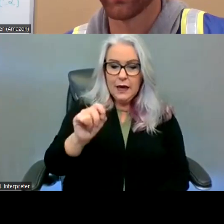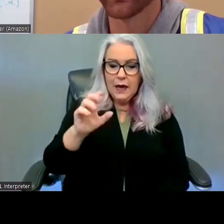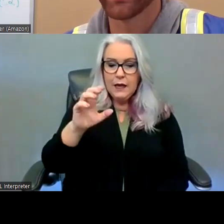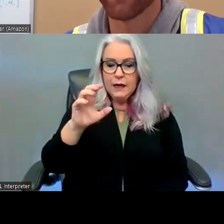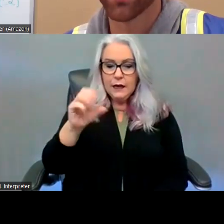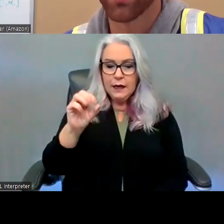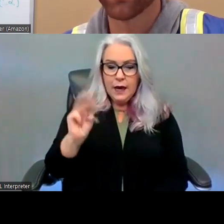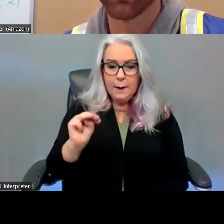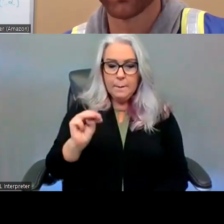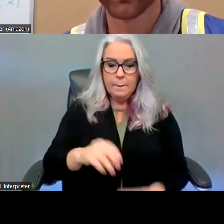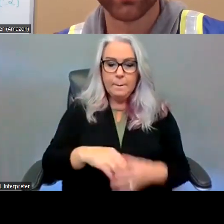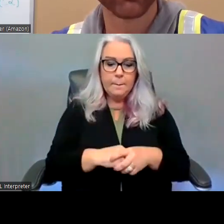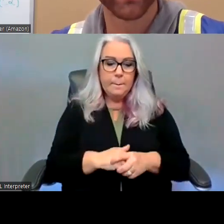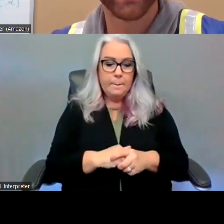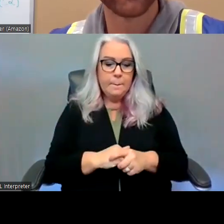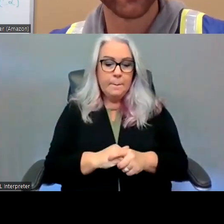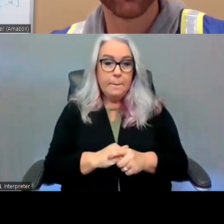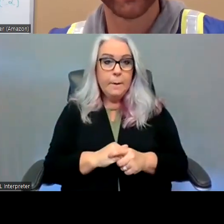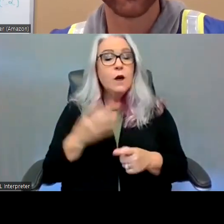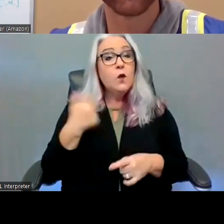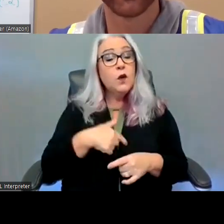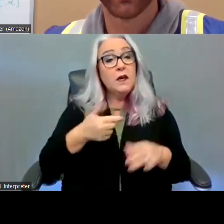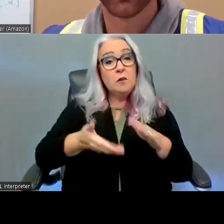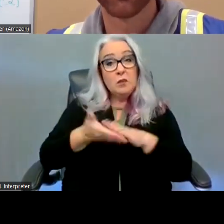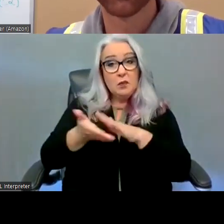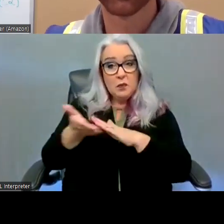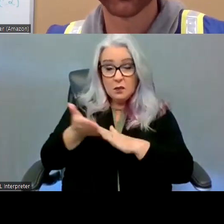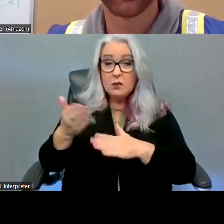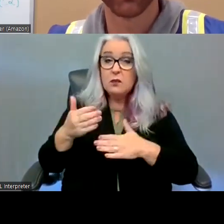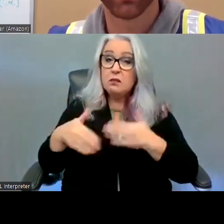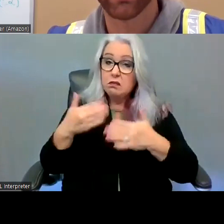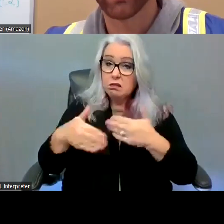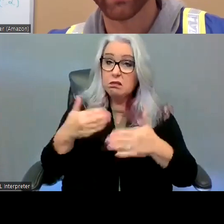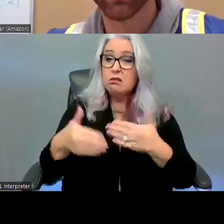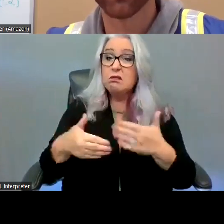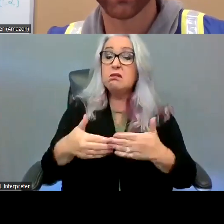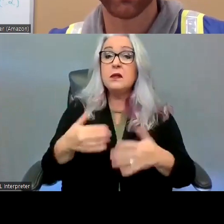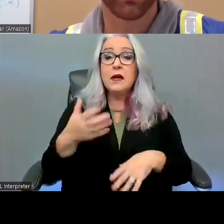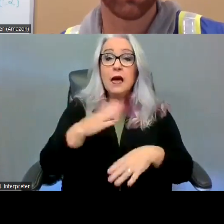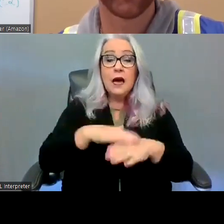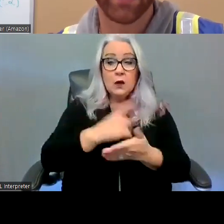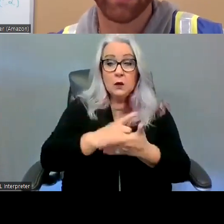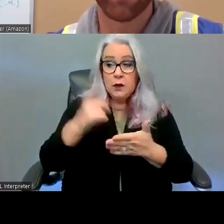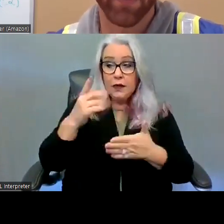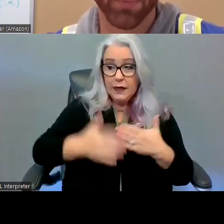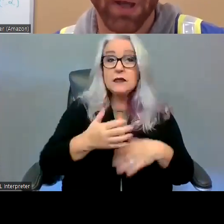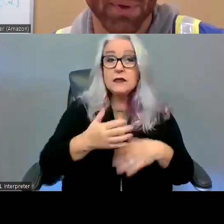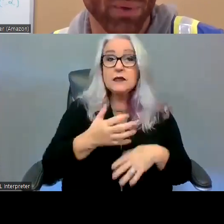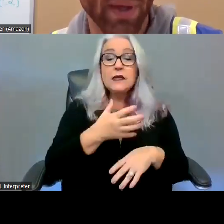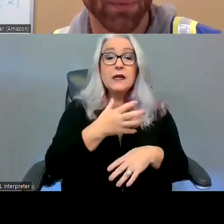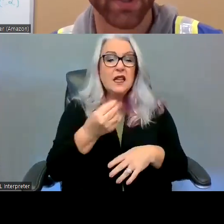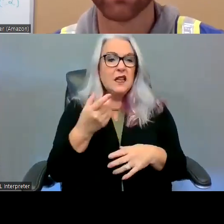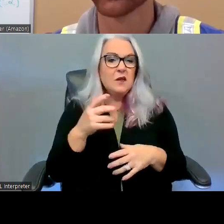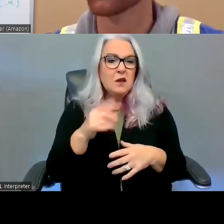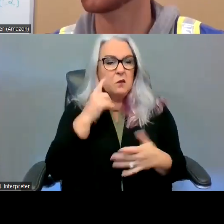is when we have our office open. We do run occasionally on weekends. So just keep a lookout on our website. When they have available